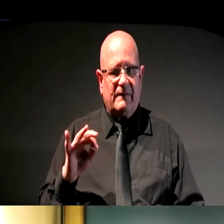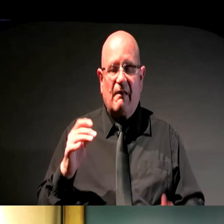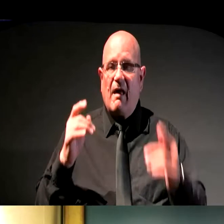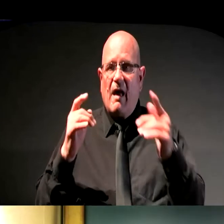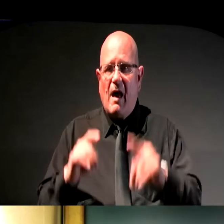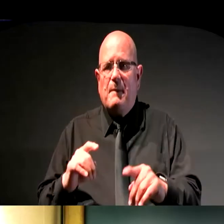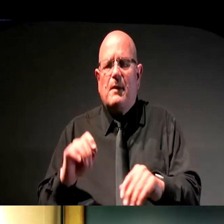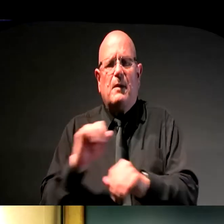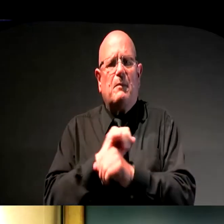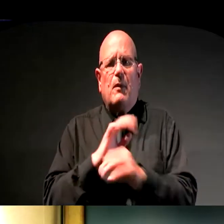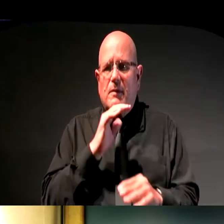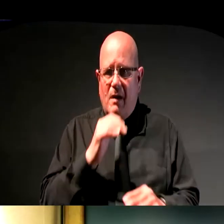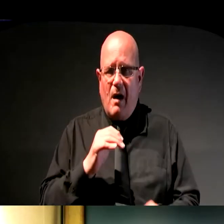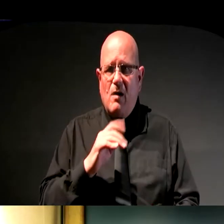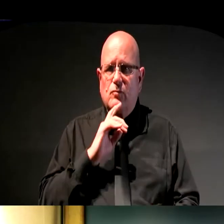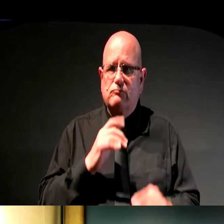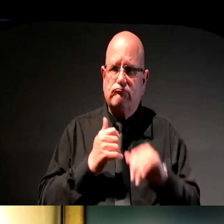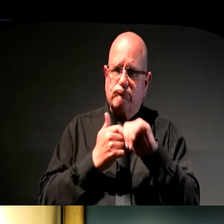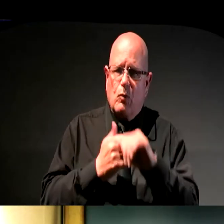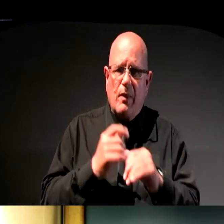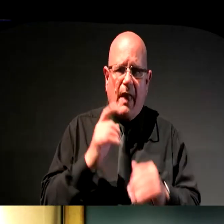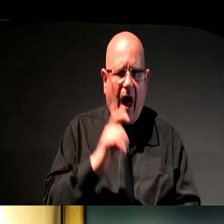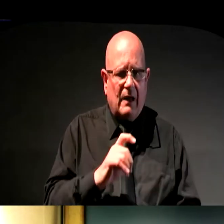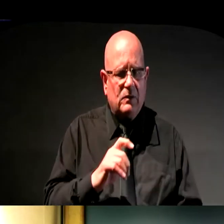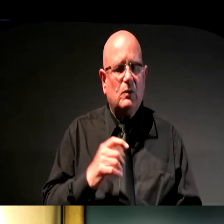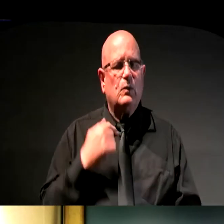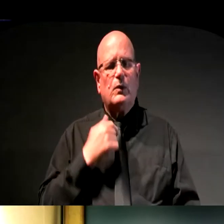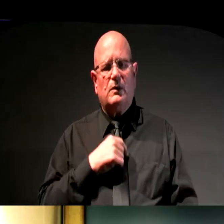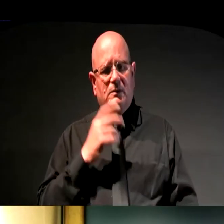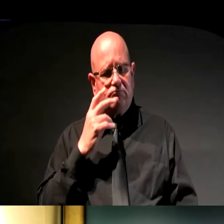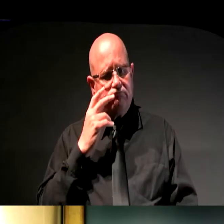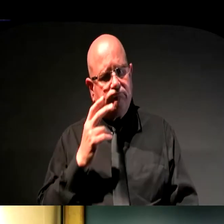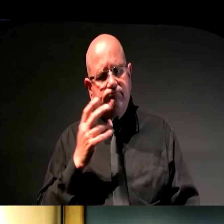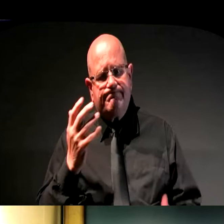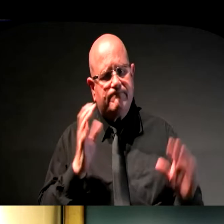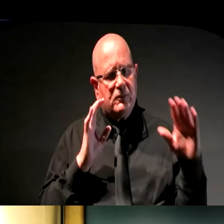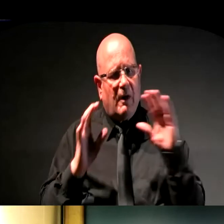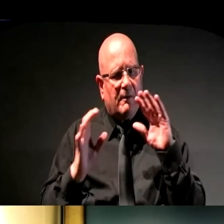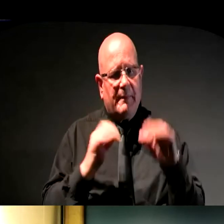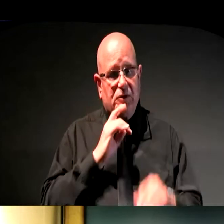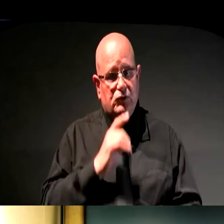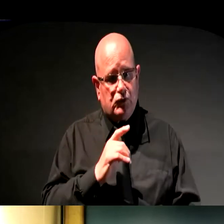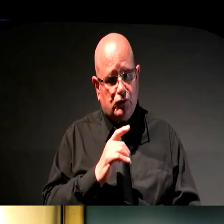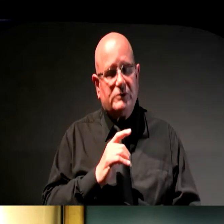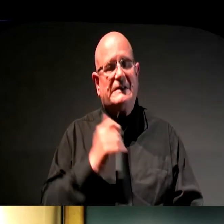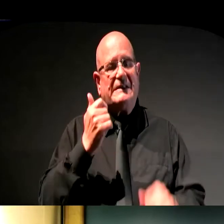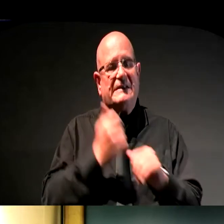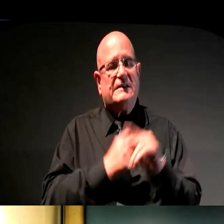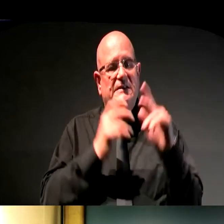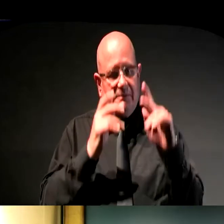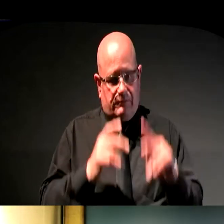employees is not following through with what they've been asked, we'll go in and kind of sit in that conversation and make sure that each person is hearing